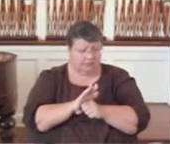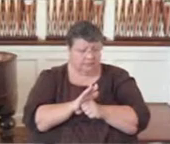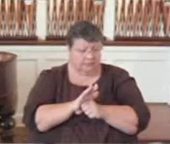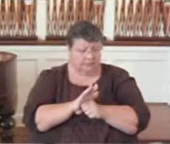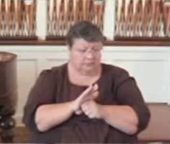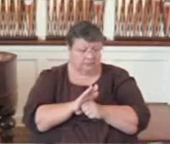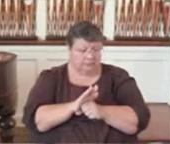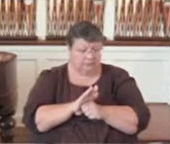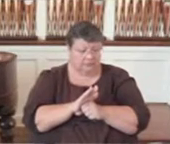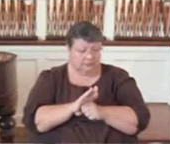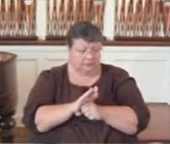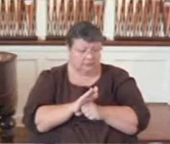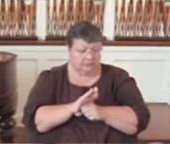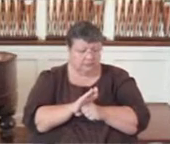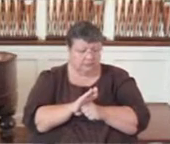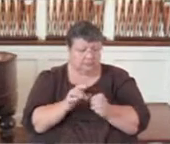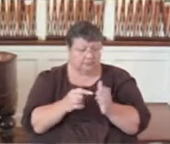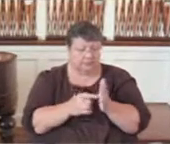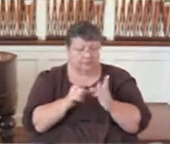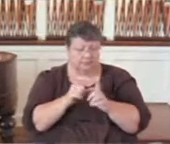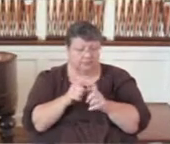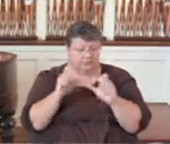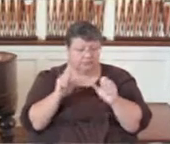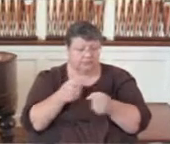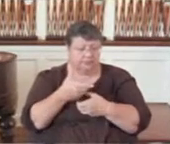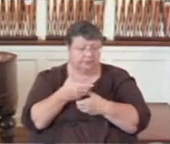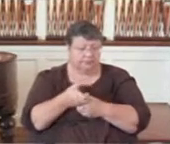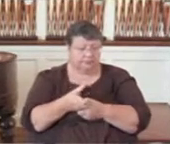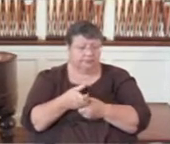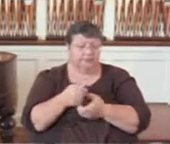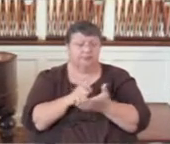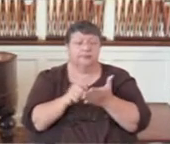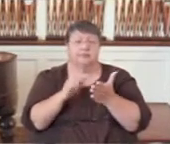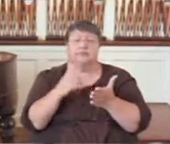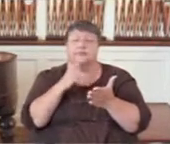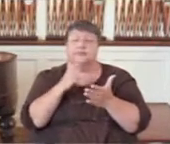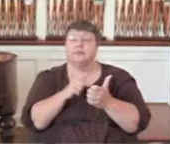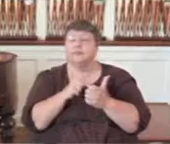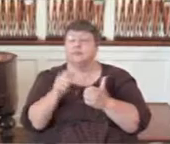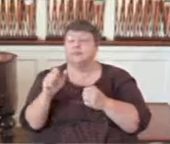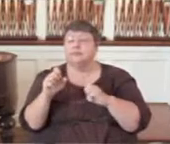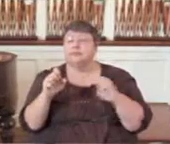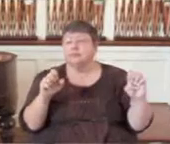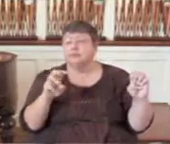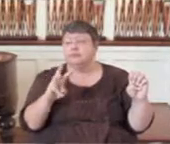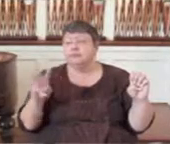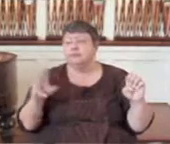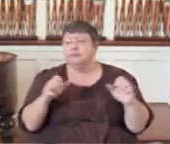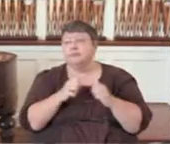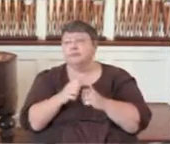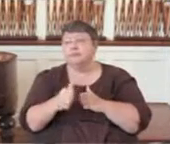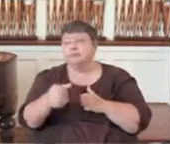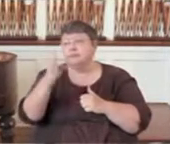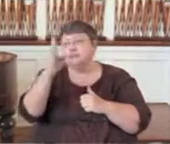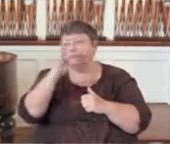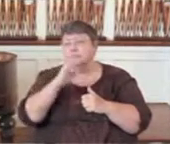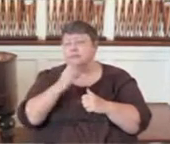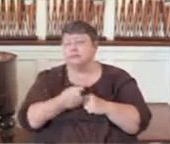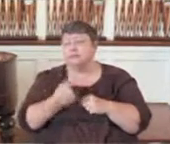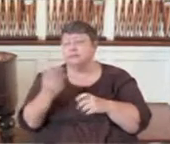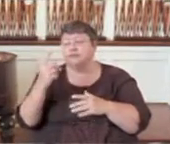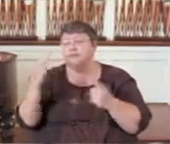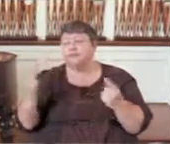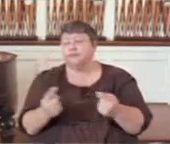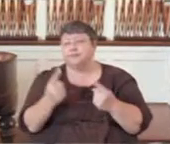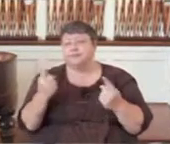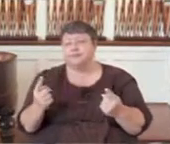And listen, for these are words we may trust. The psalmist says, as far as east is from west, that's how far God casts our sin from us.